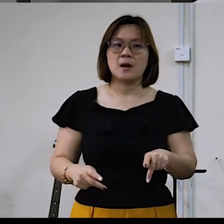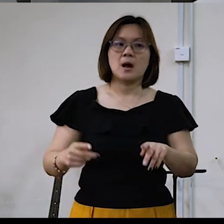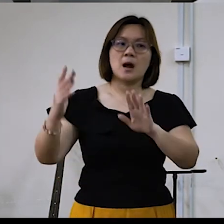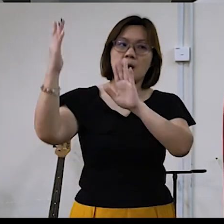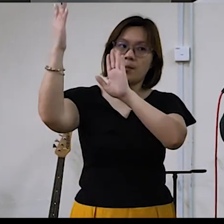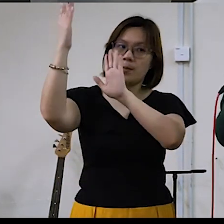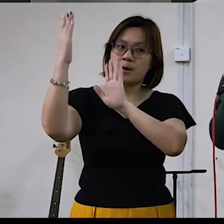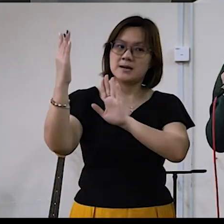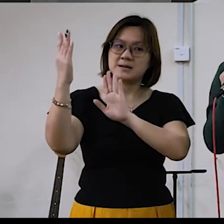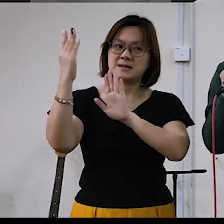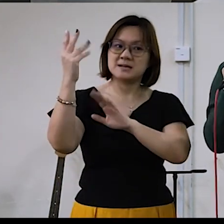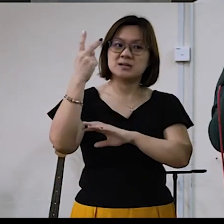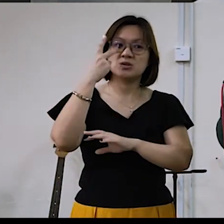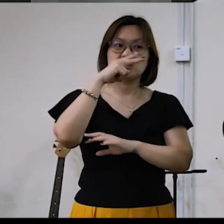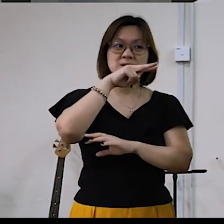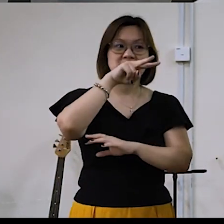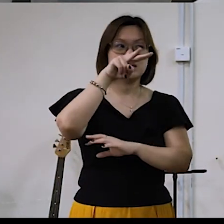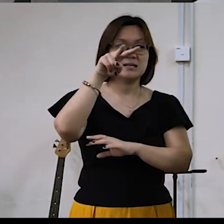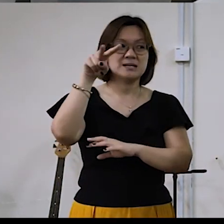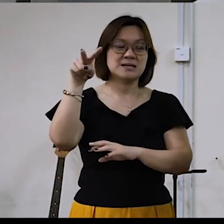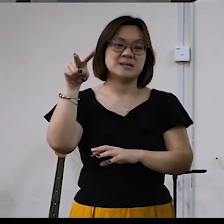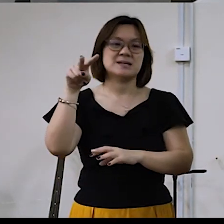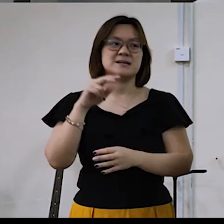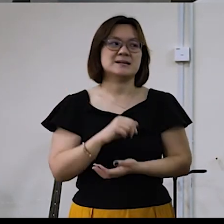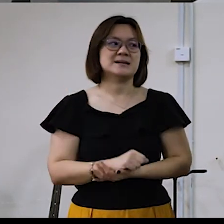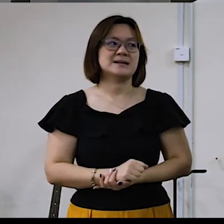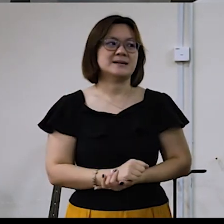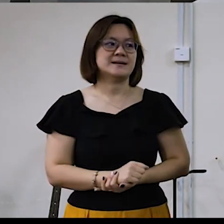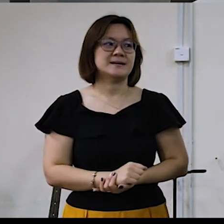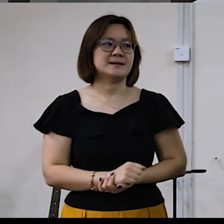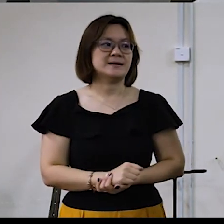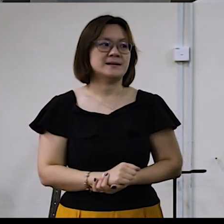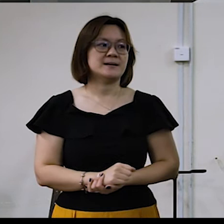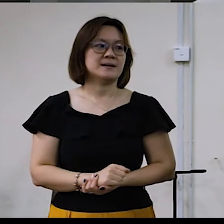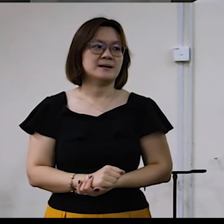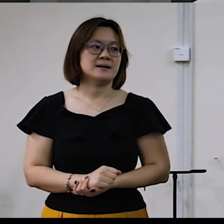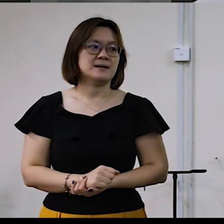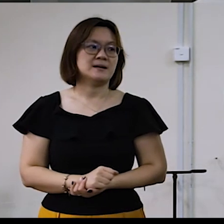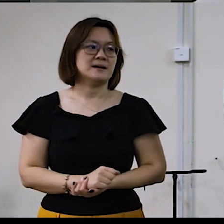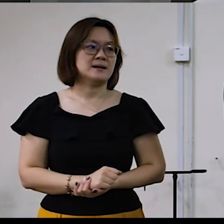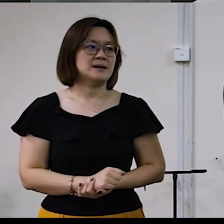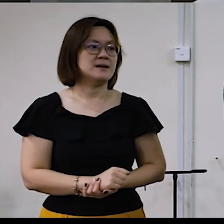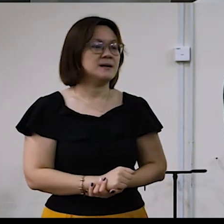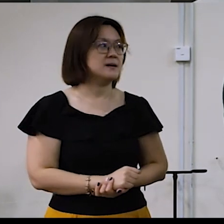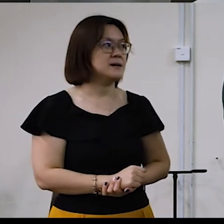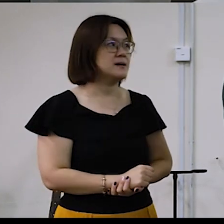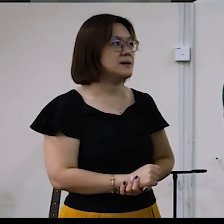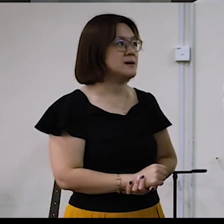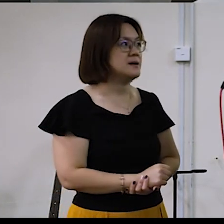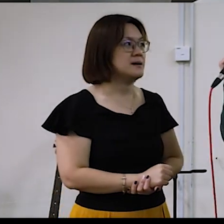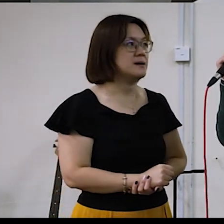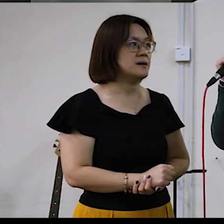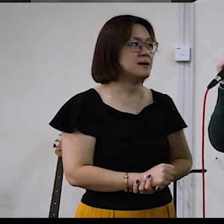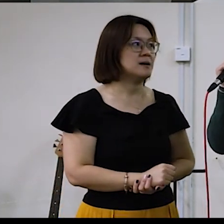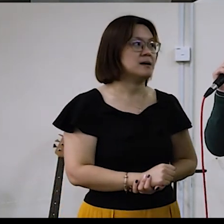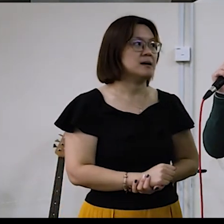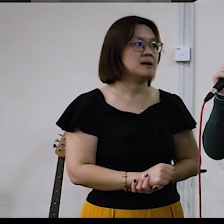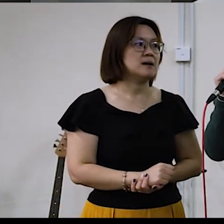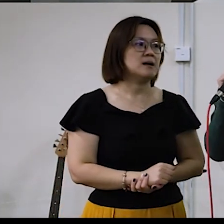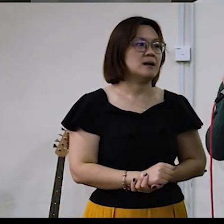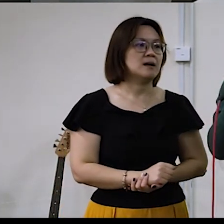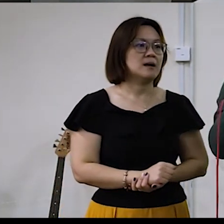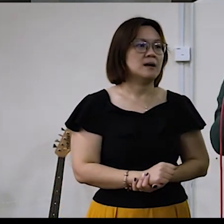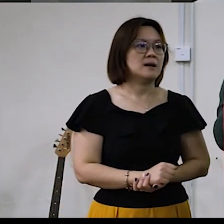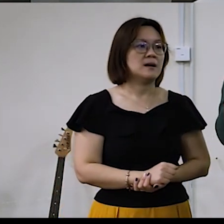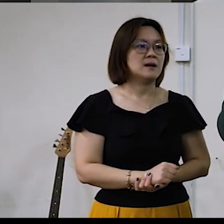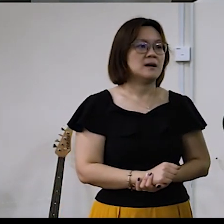married, secret, get married, that means, you know, something is wrong. If I get married to Pastor Amanda, shh, don't tell people we